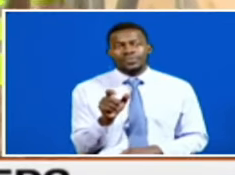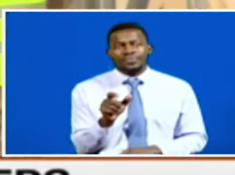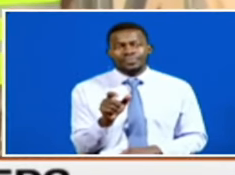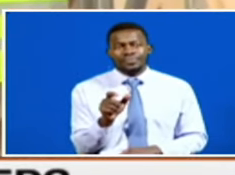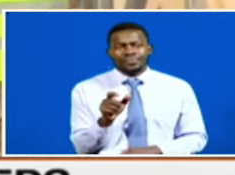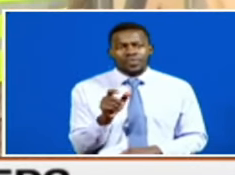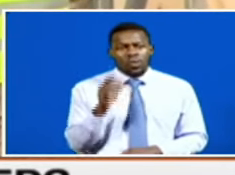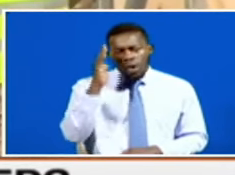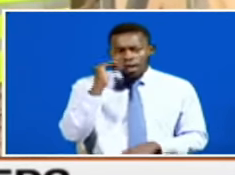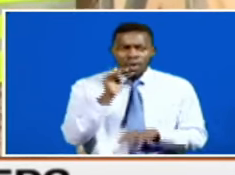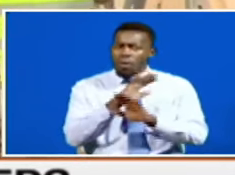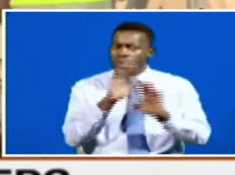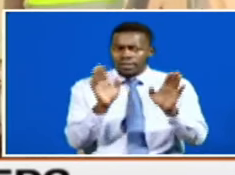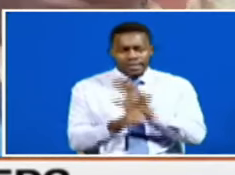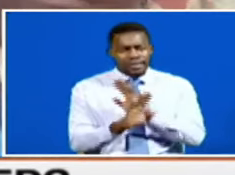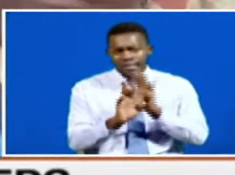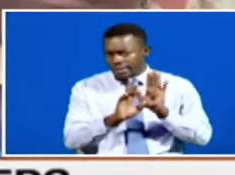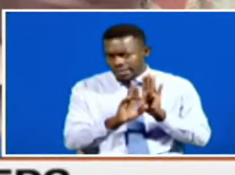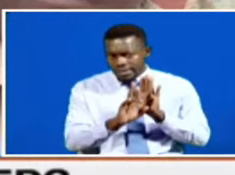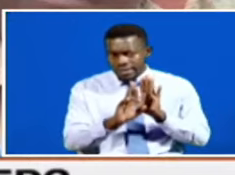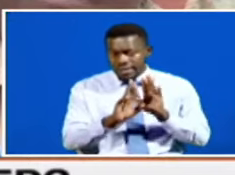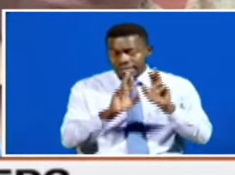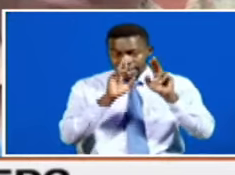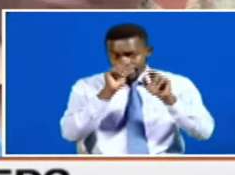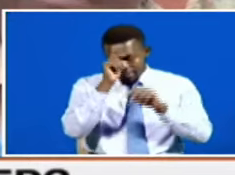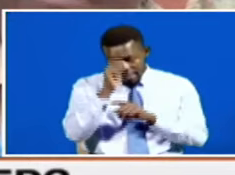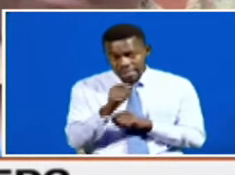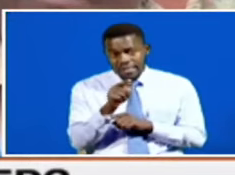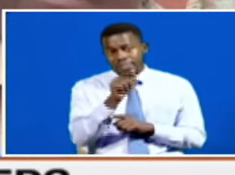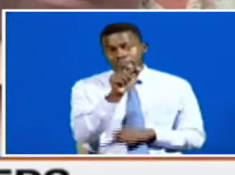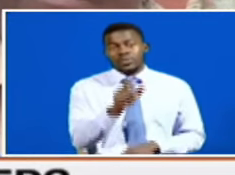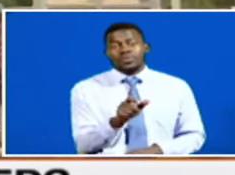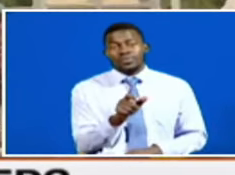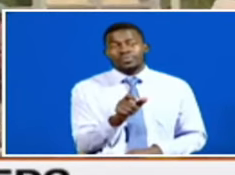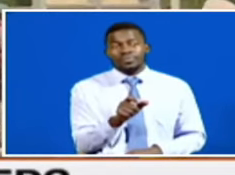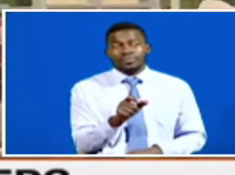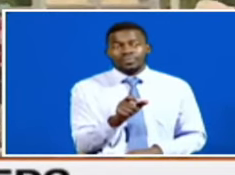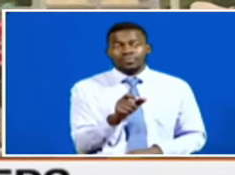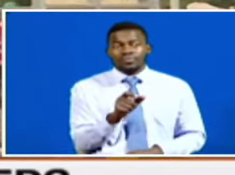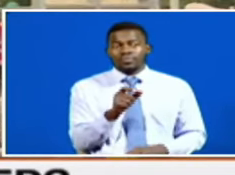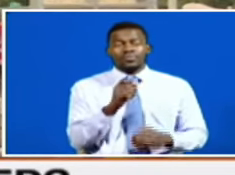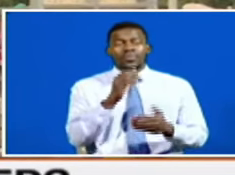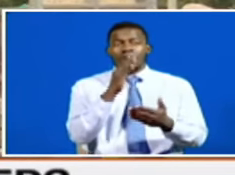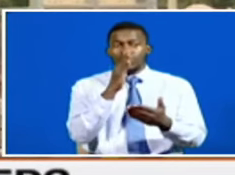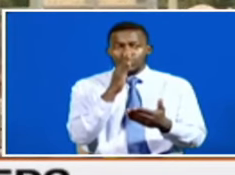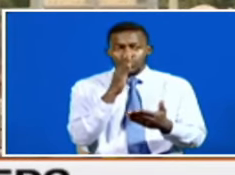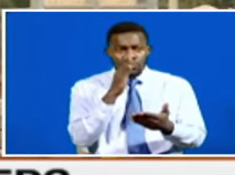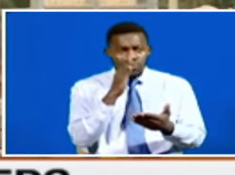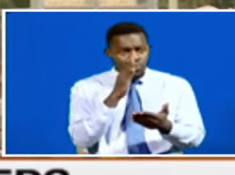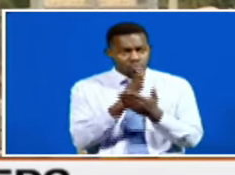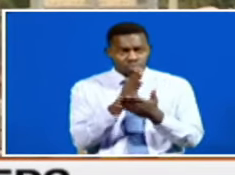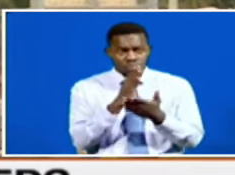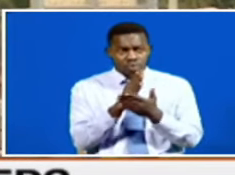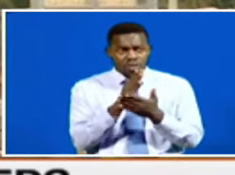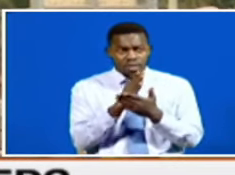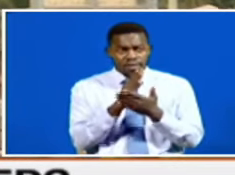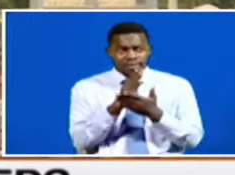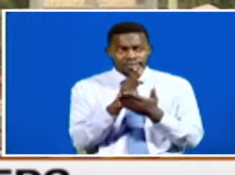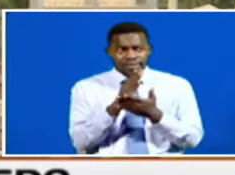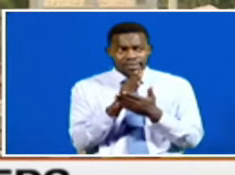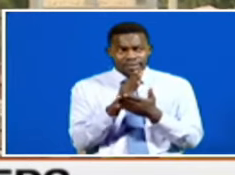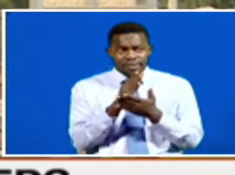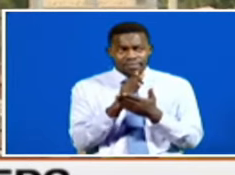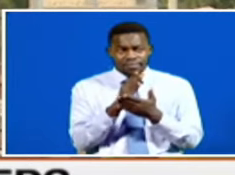in every other race was unprecedented. In fact, it was a tragic loss, because we were